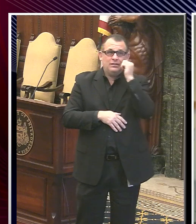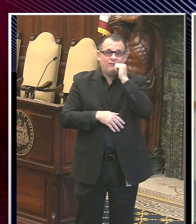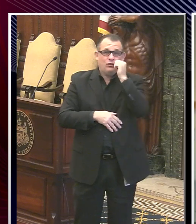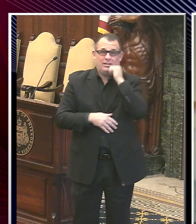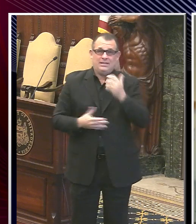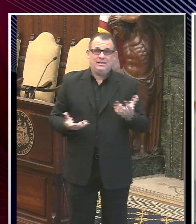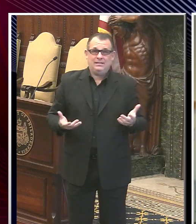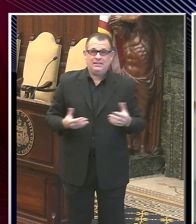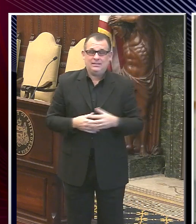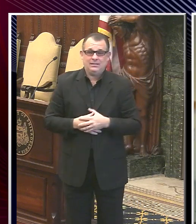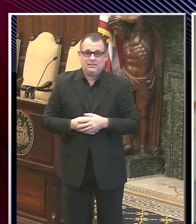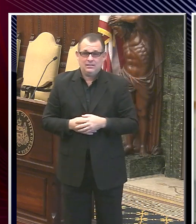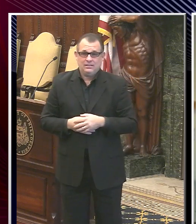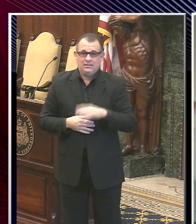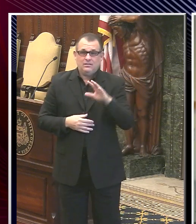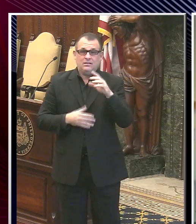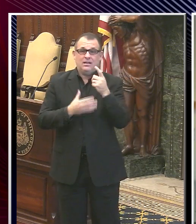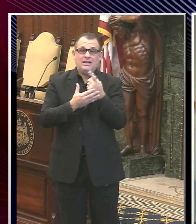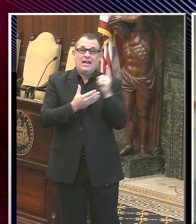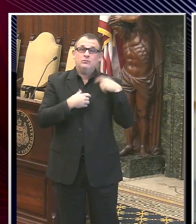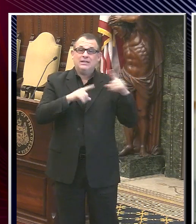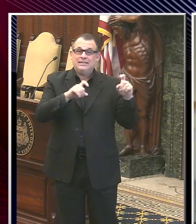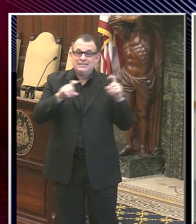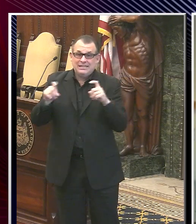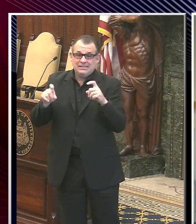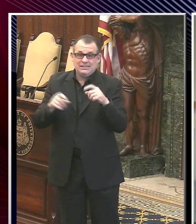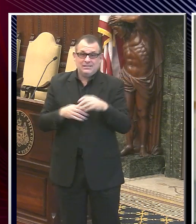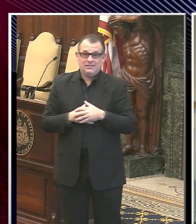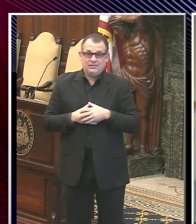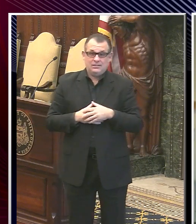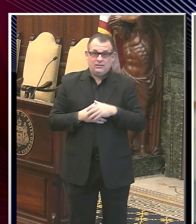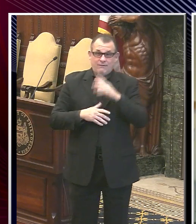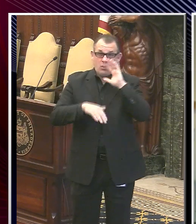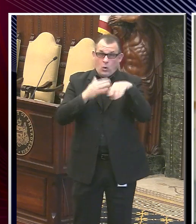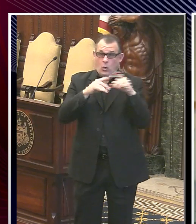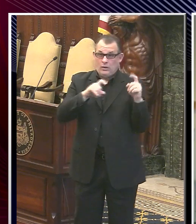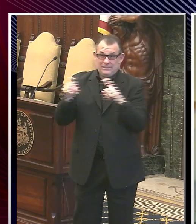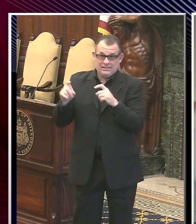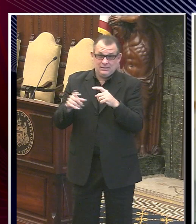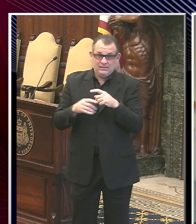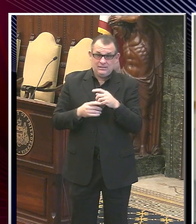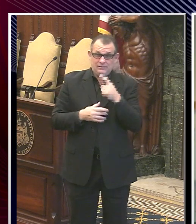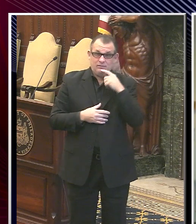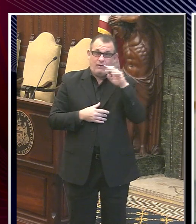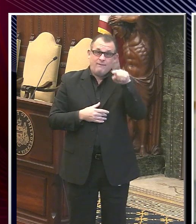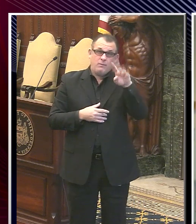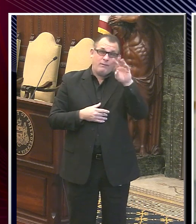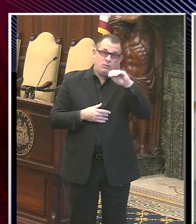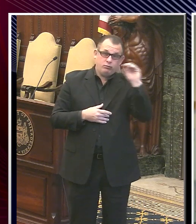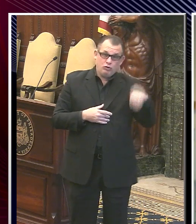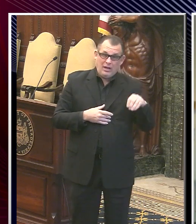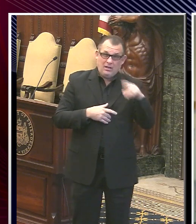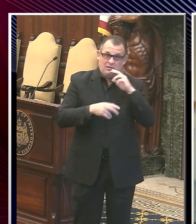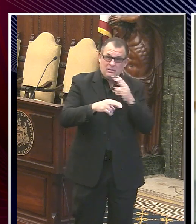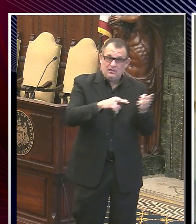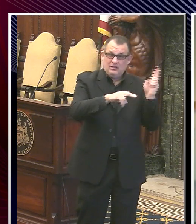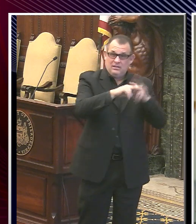week, people tested, 13.4% tested positive, and that percentage positive is also growing rapidly.